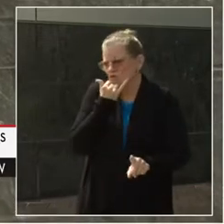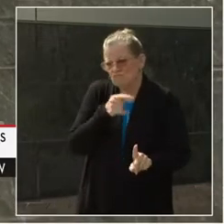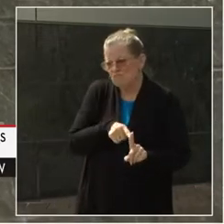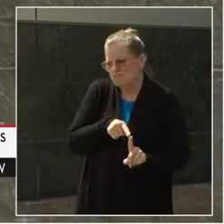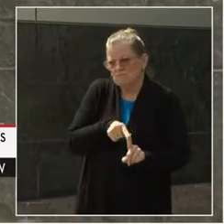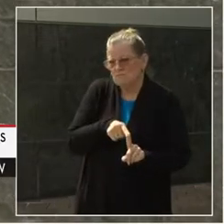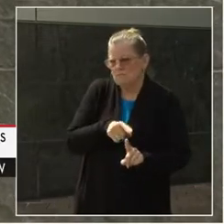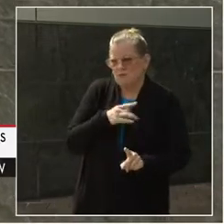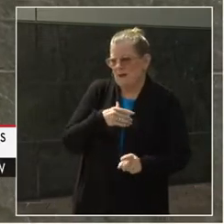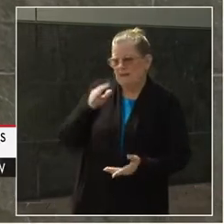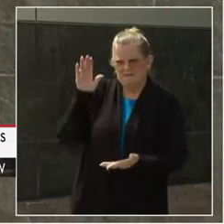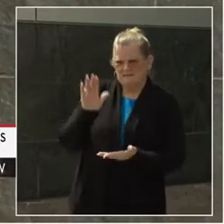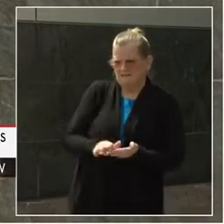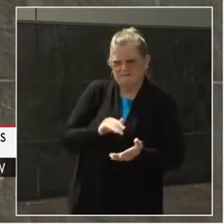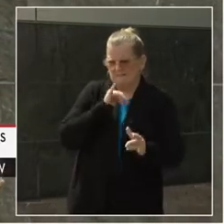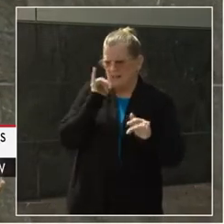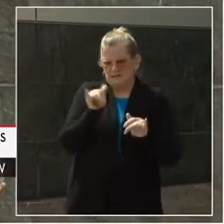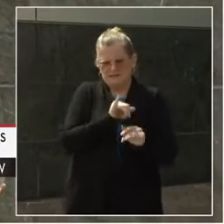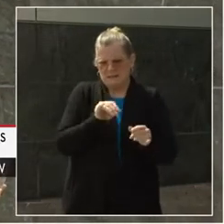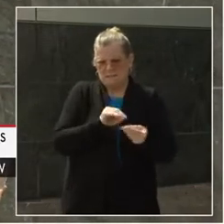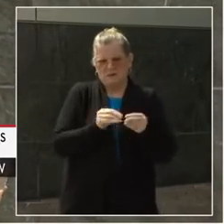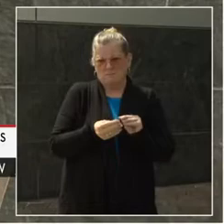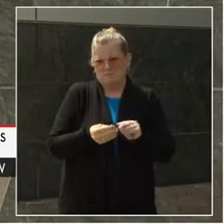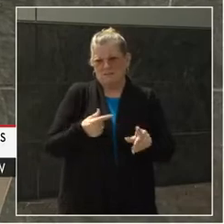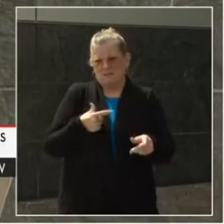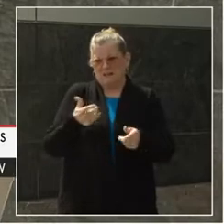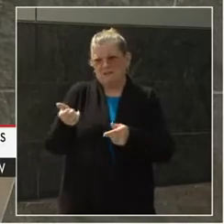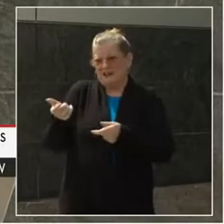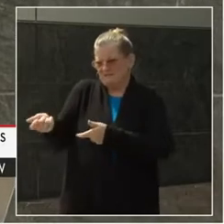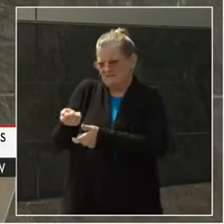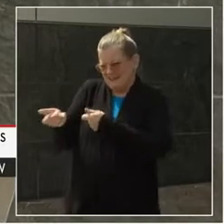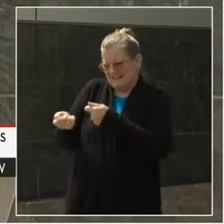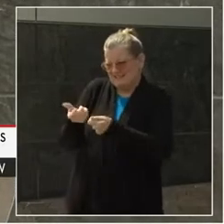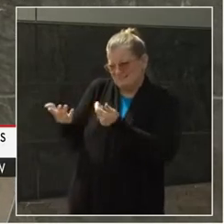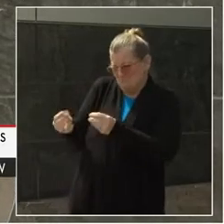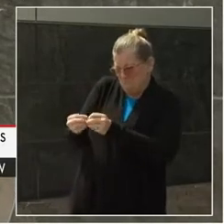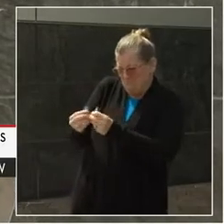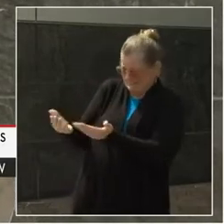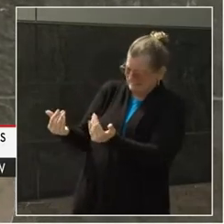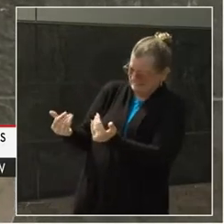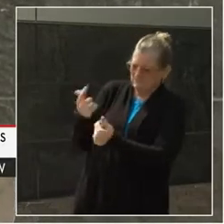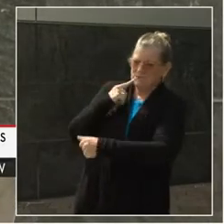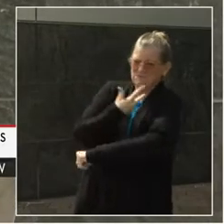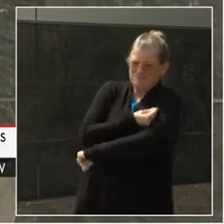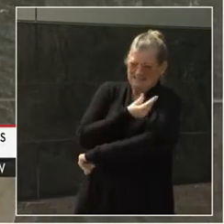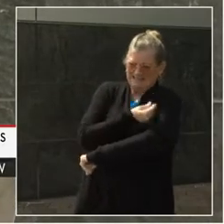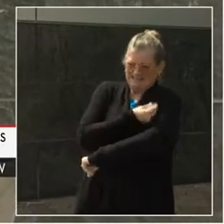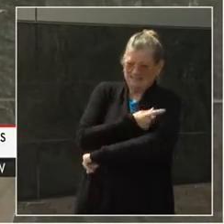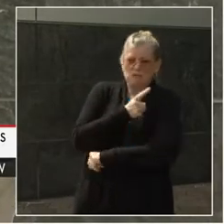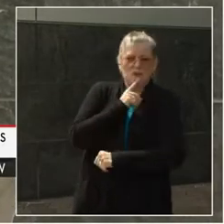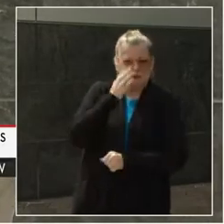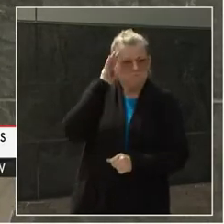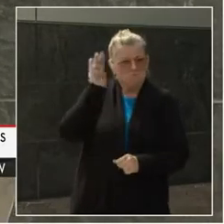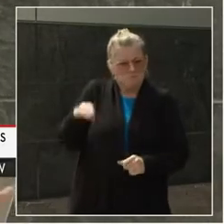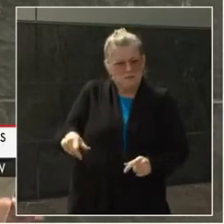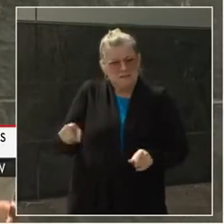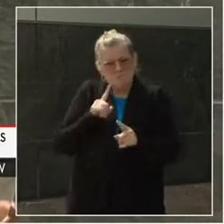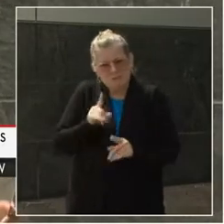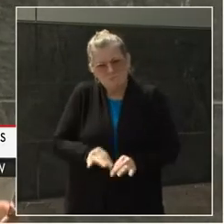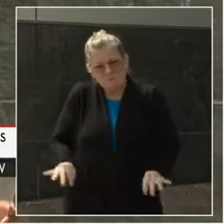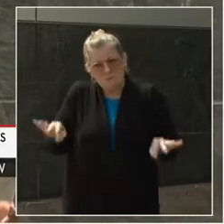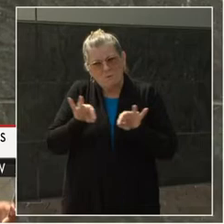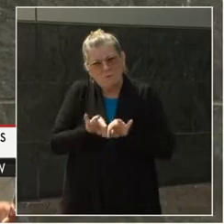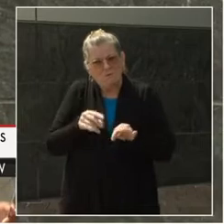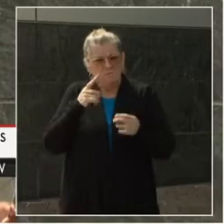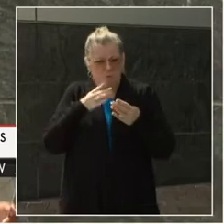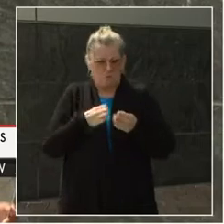kids that we have to engage with vaccination. And I explained why it's important. It's important for the public health of our